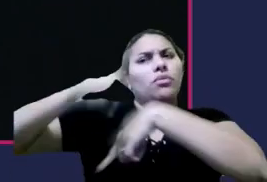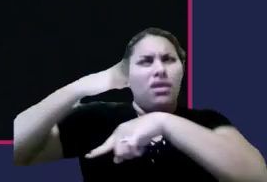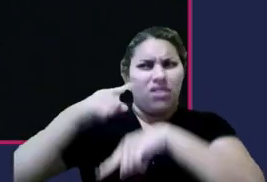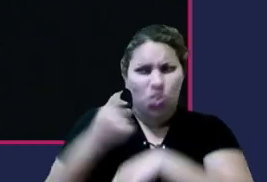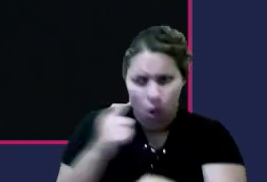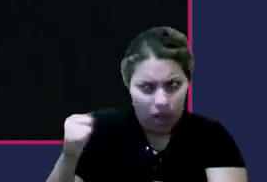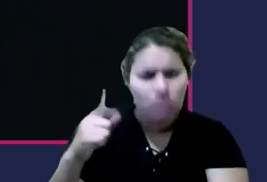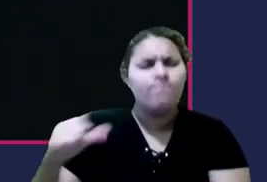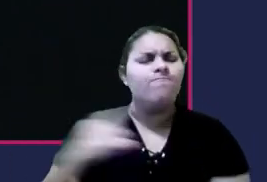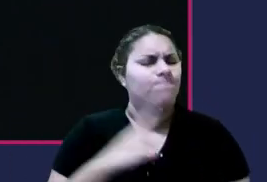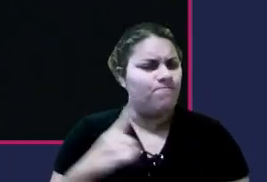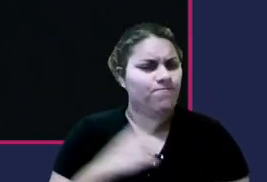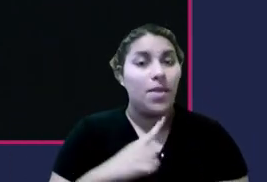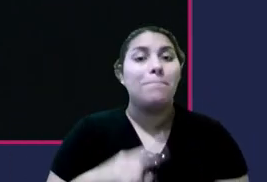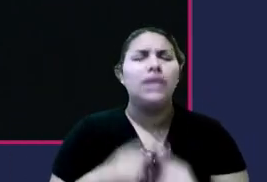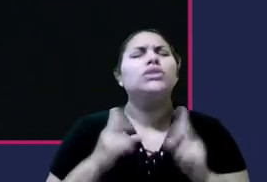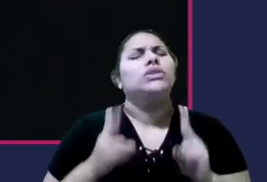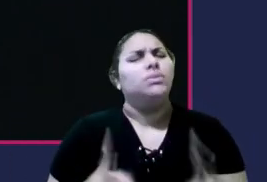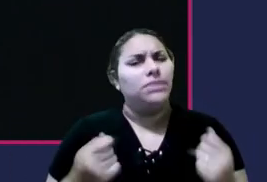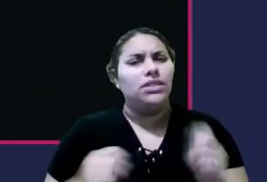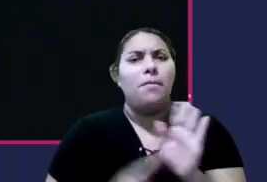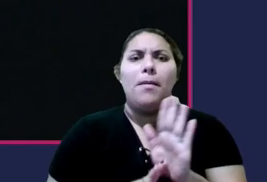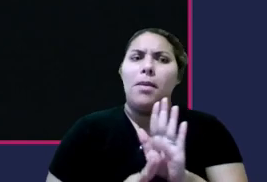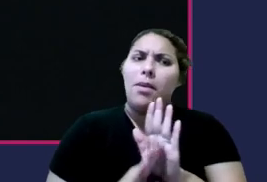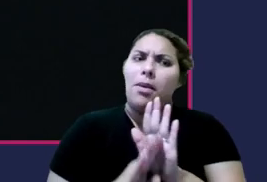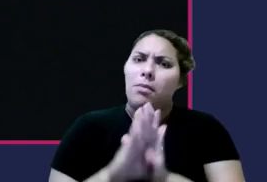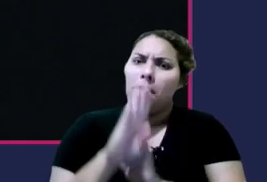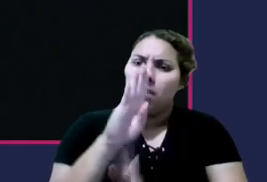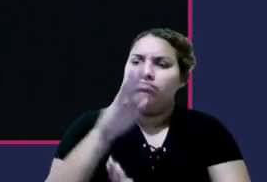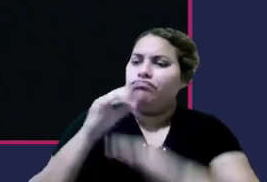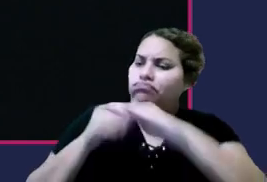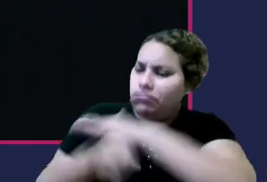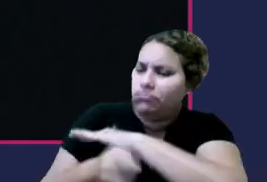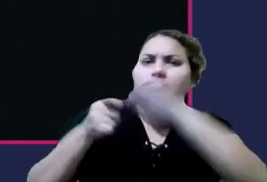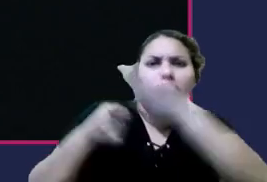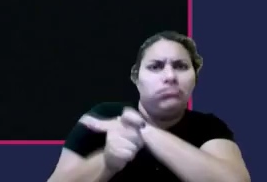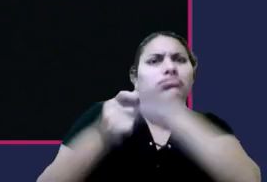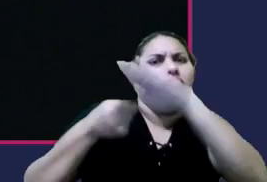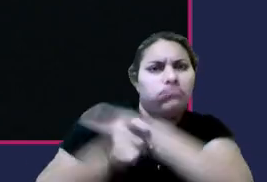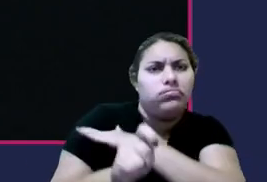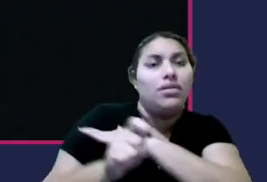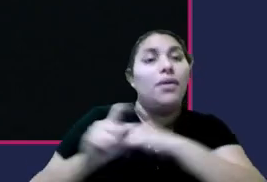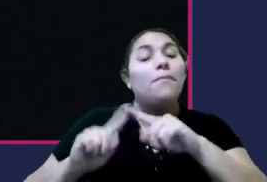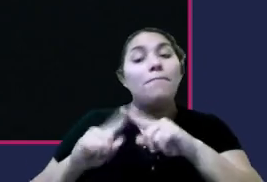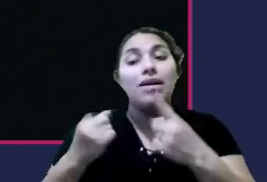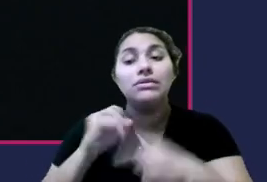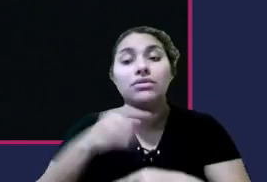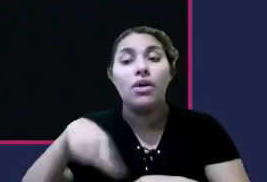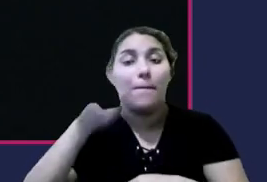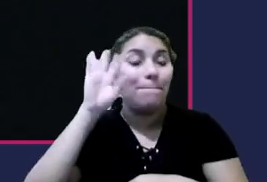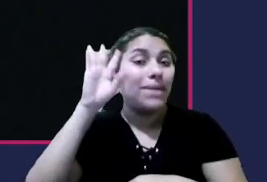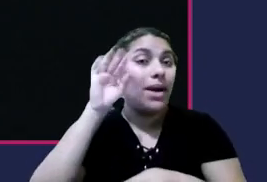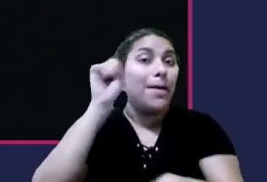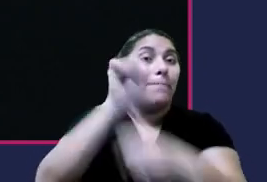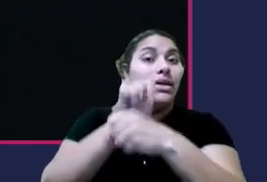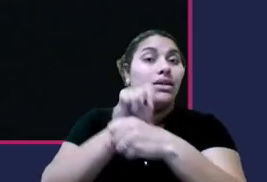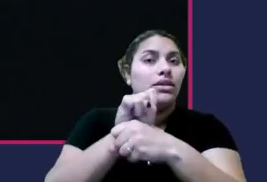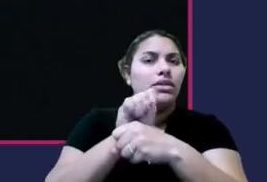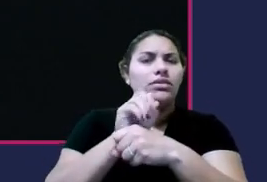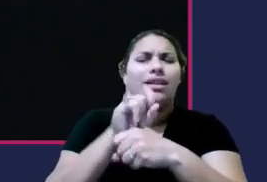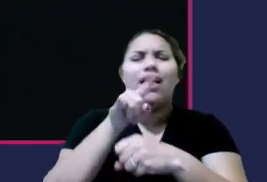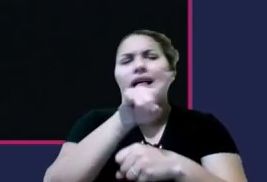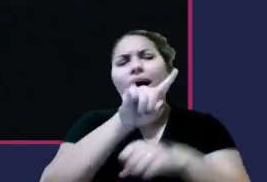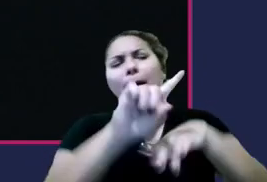there. Of course, more and more we need to increase this volume and investment flow. But when you think about